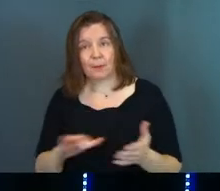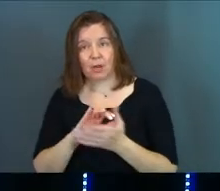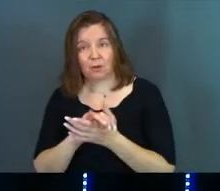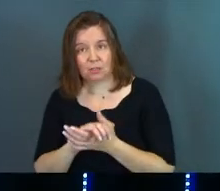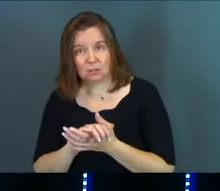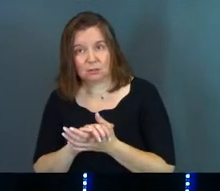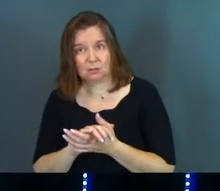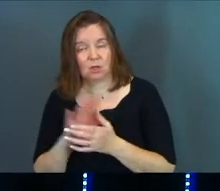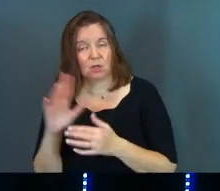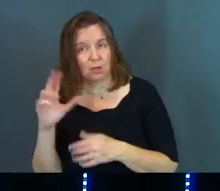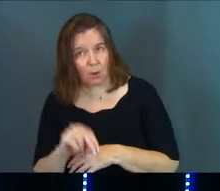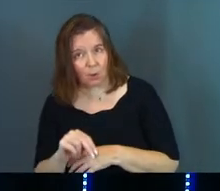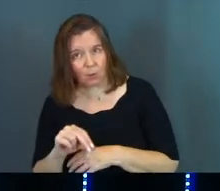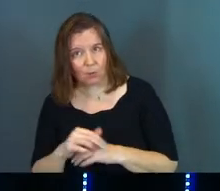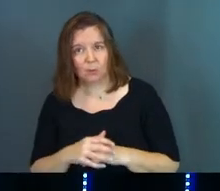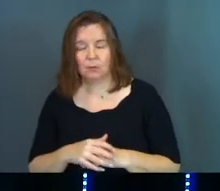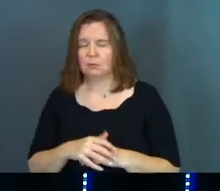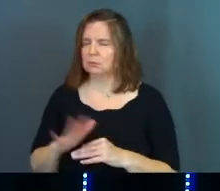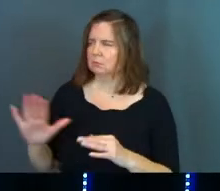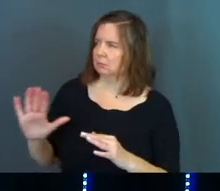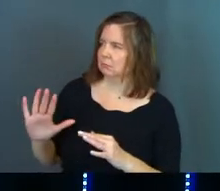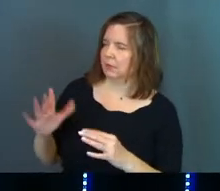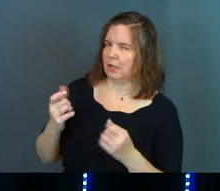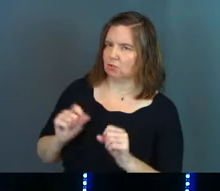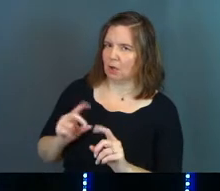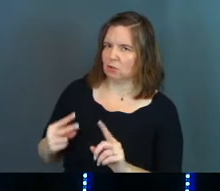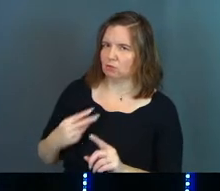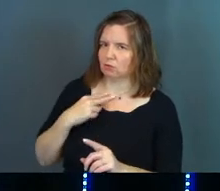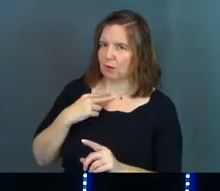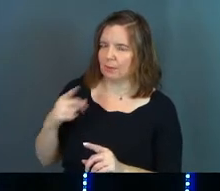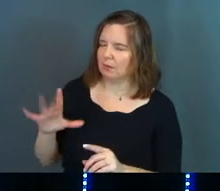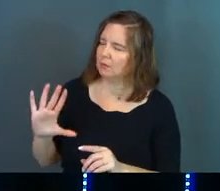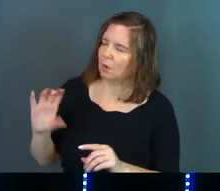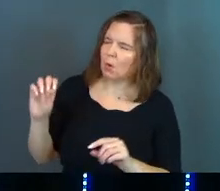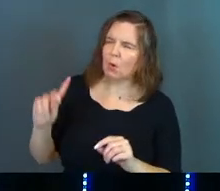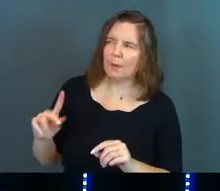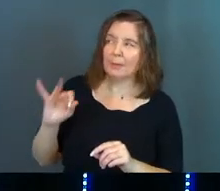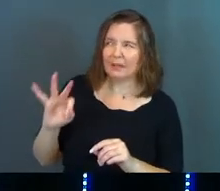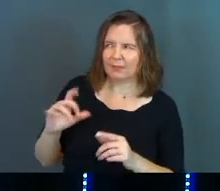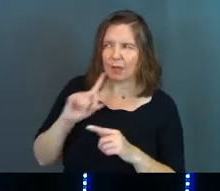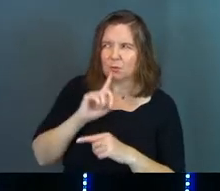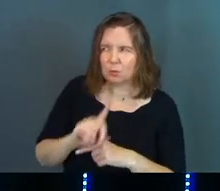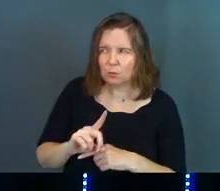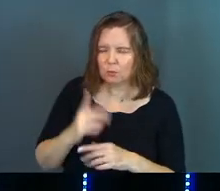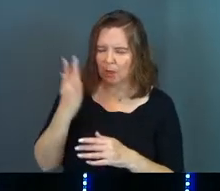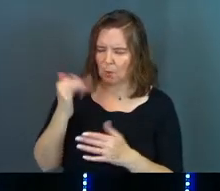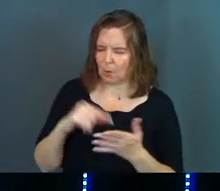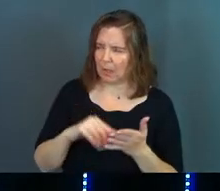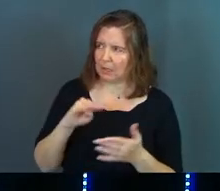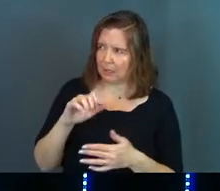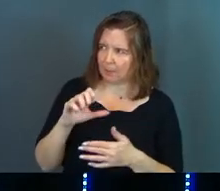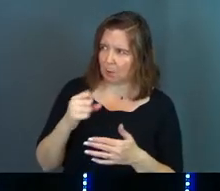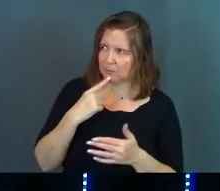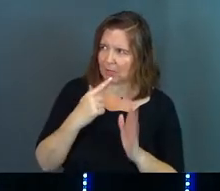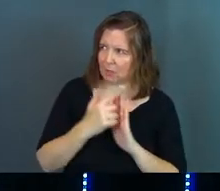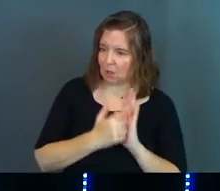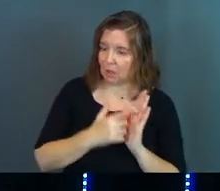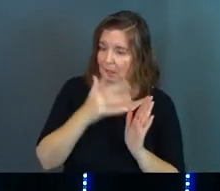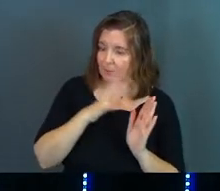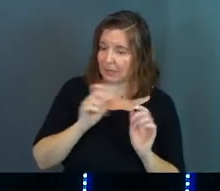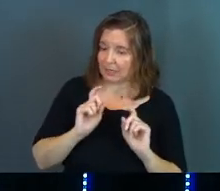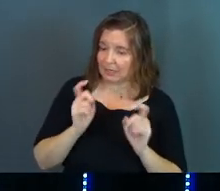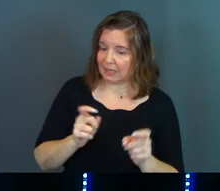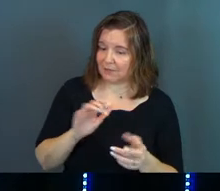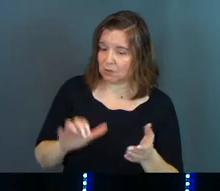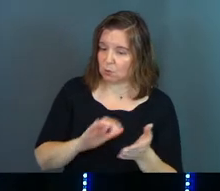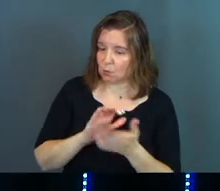marriage. No. And so this is where they try to trap Jesus. The Pharisees are like, okay, Jesus, if that's the case, then why did Moses say in the law that a man could